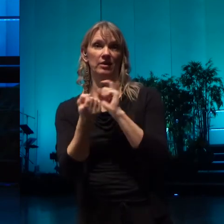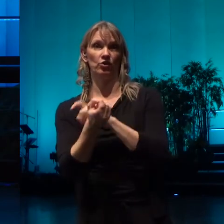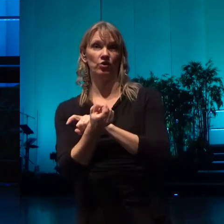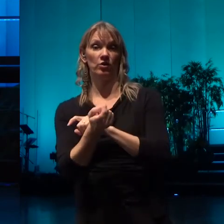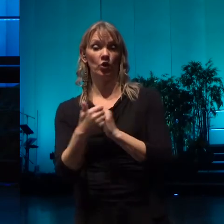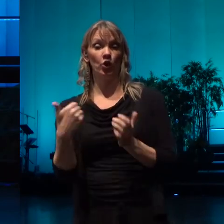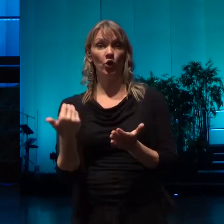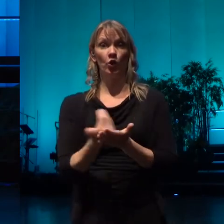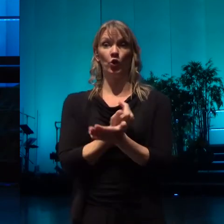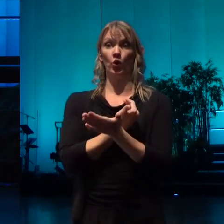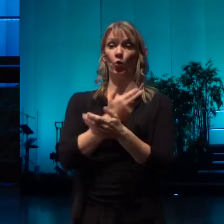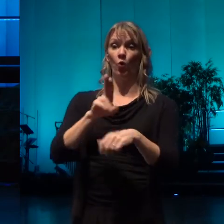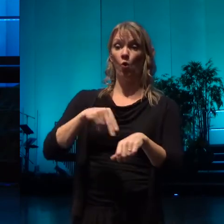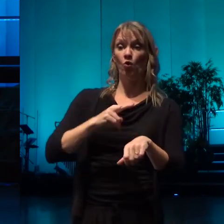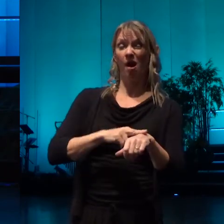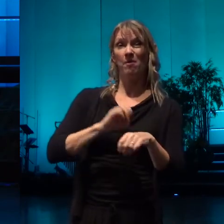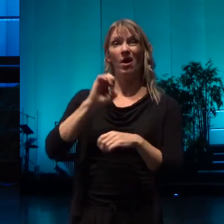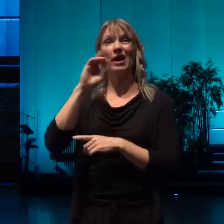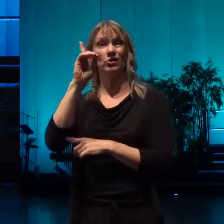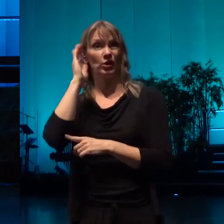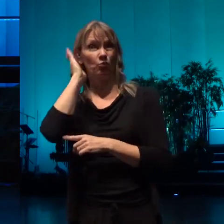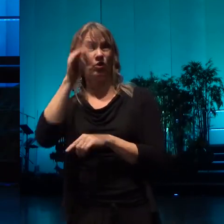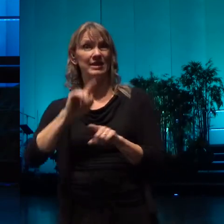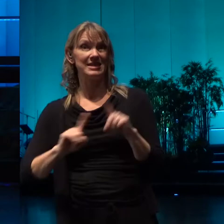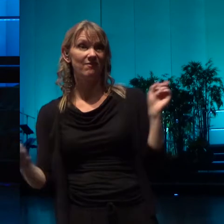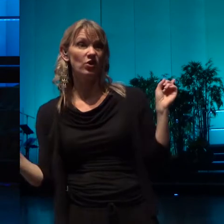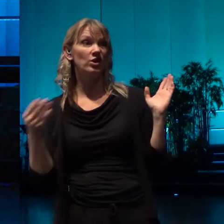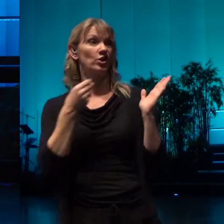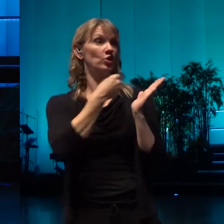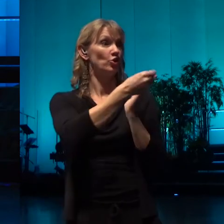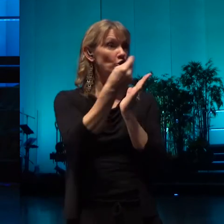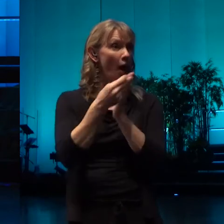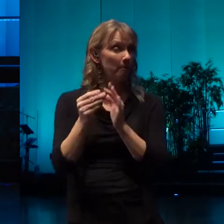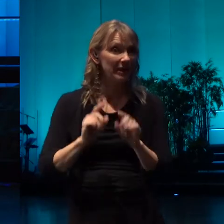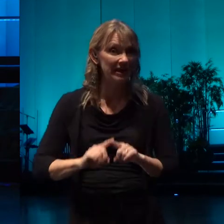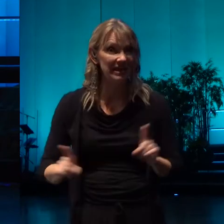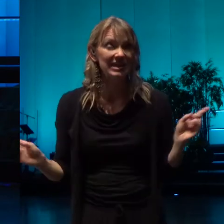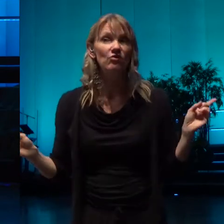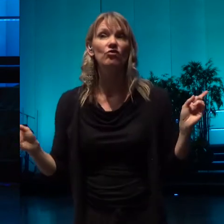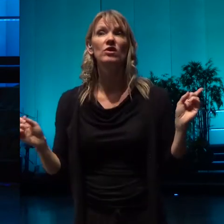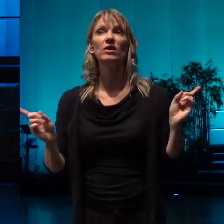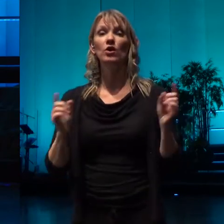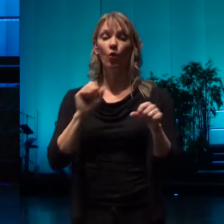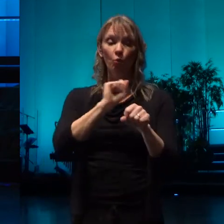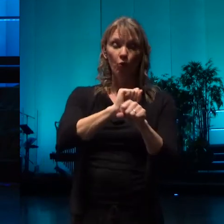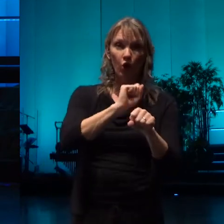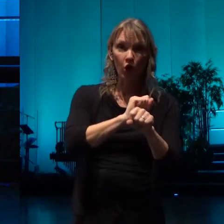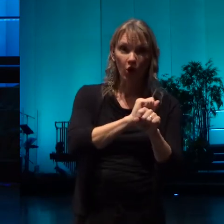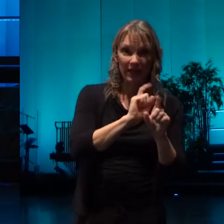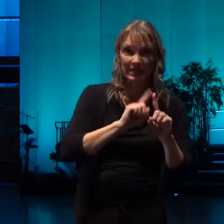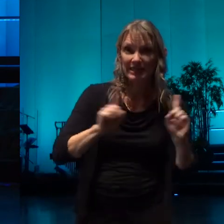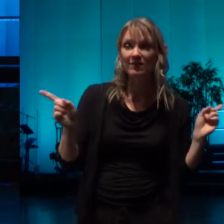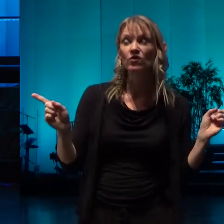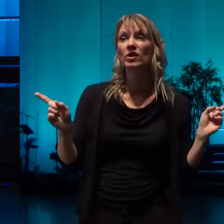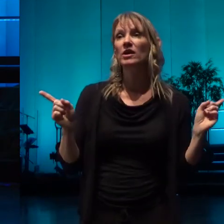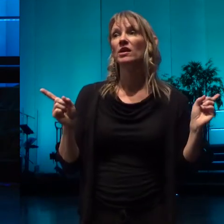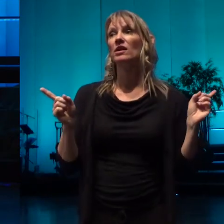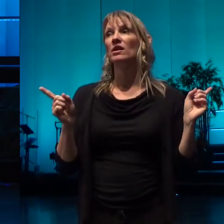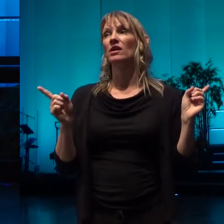new normal would be, education would be different, shopping would be different, work would be